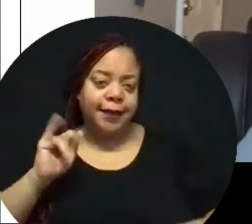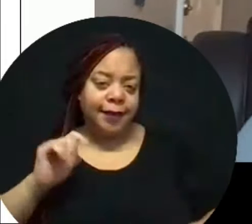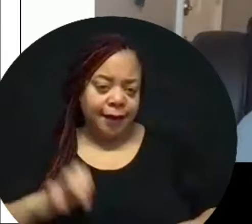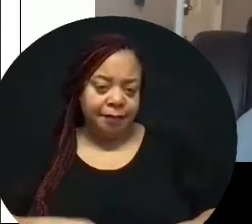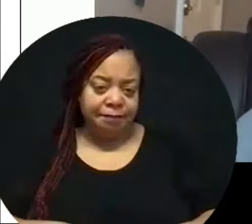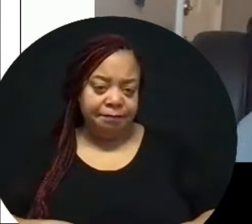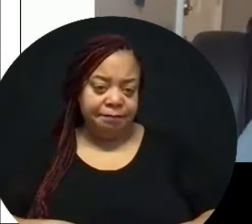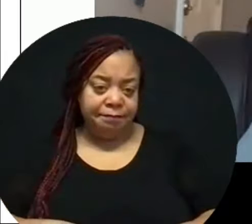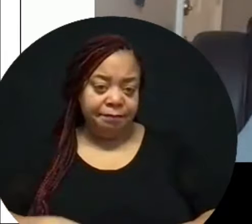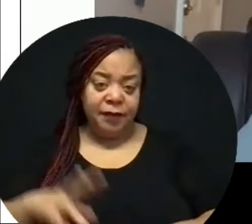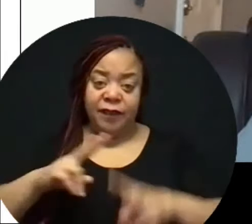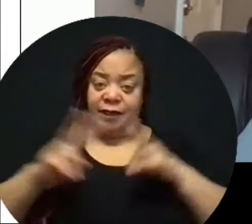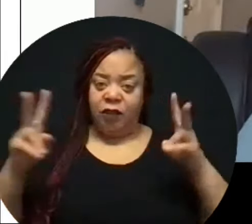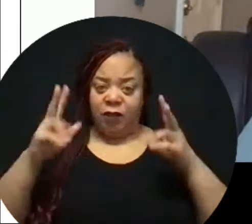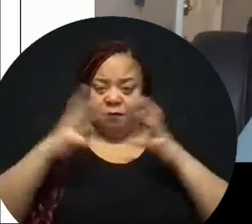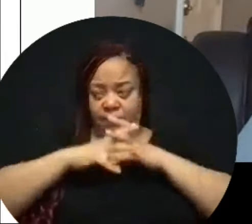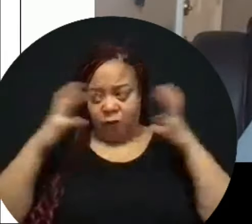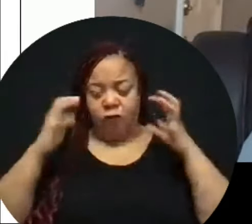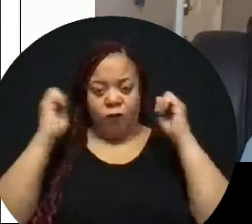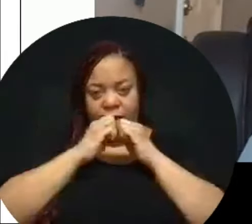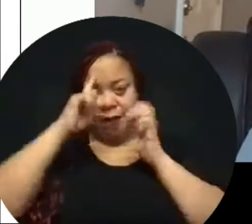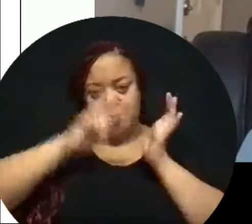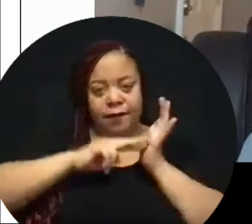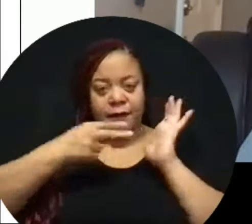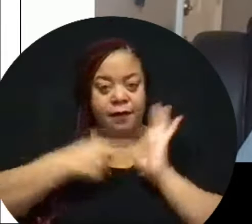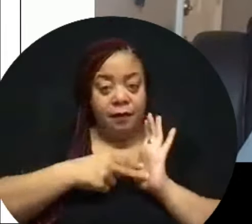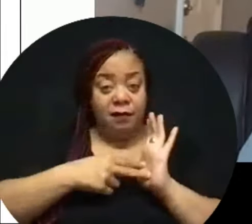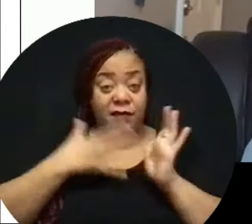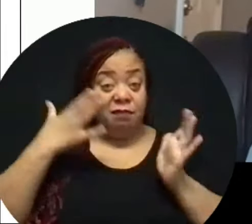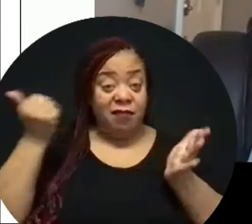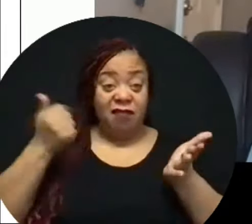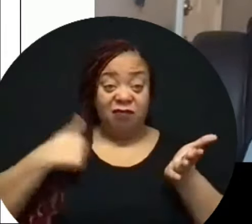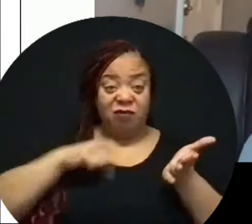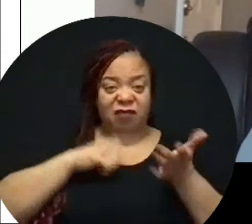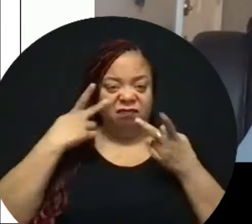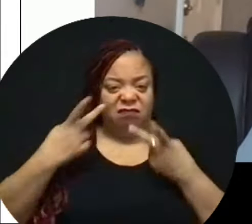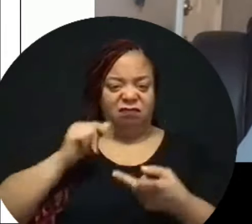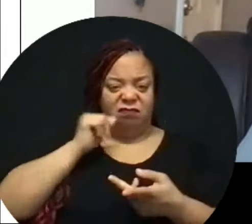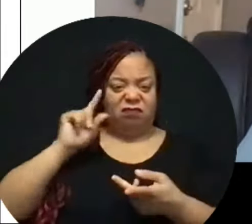incarcerated. Saying that as the ex-cons, well, I keep saying we, to be clear, people don't realize.